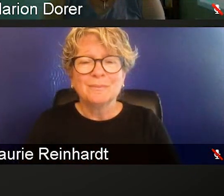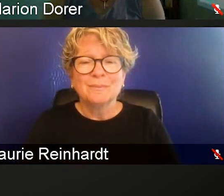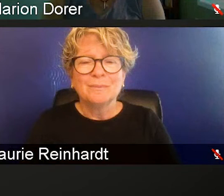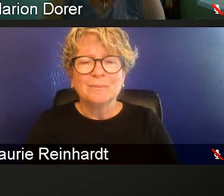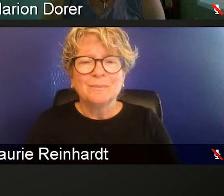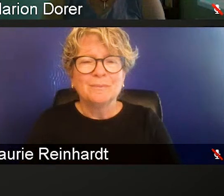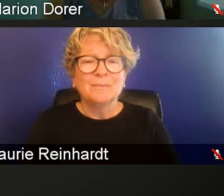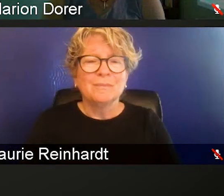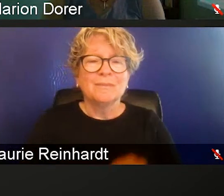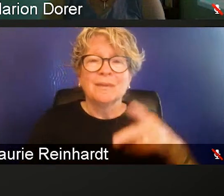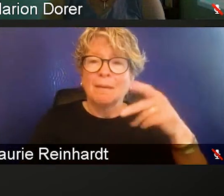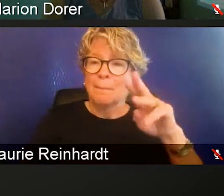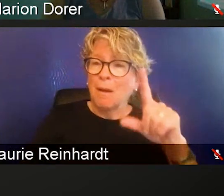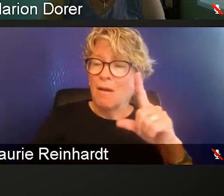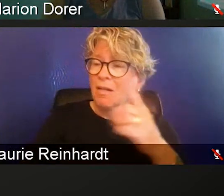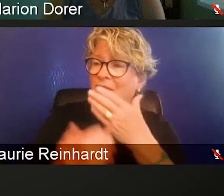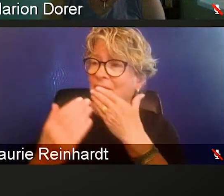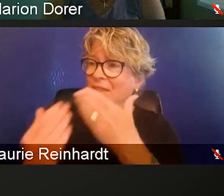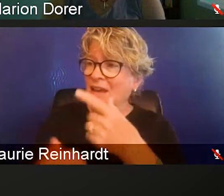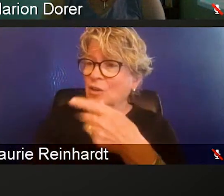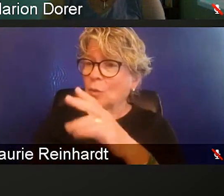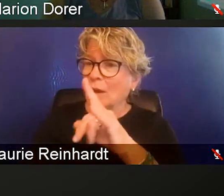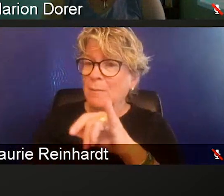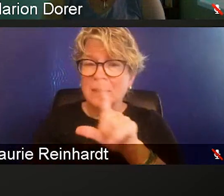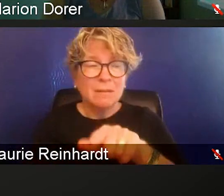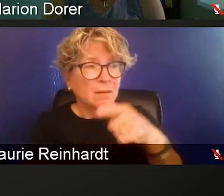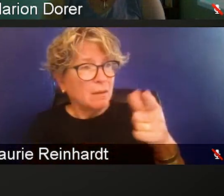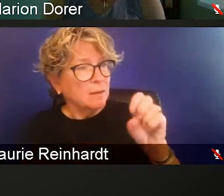Thank you, Guppy. Sarah?